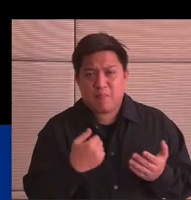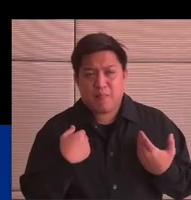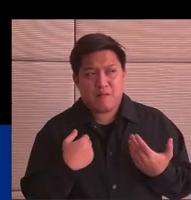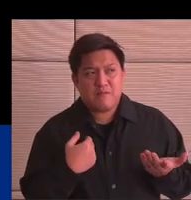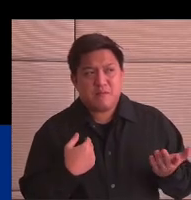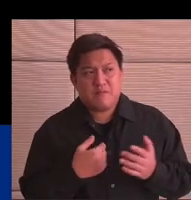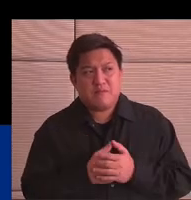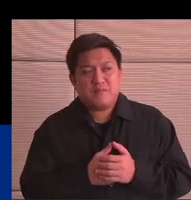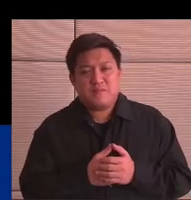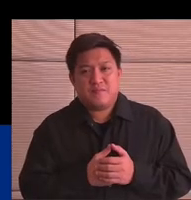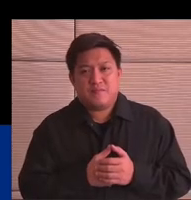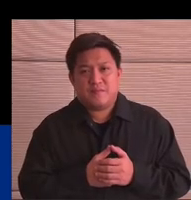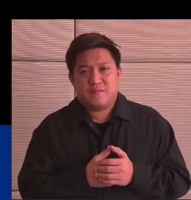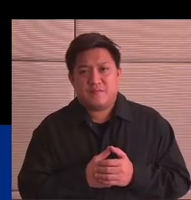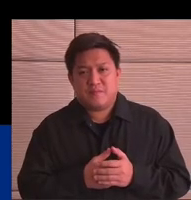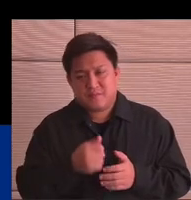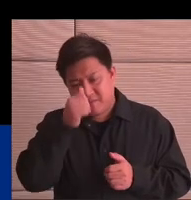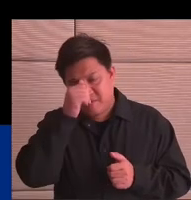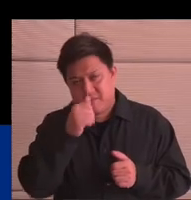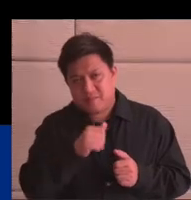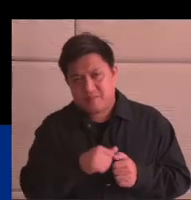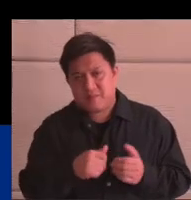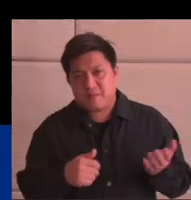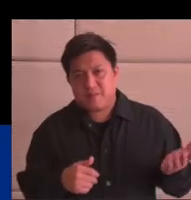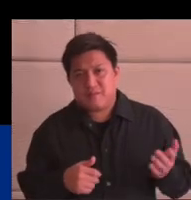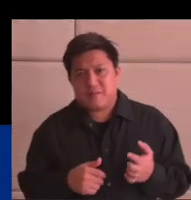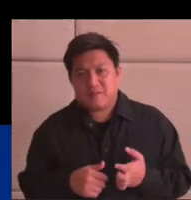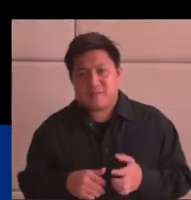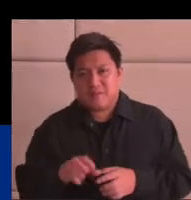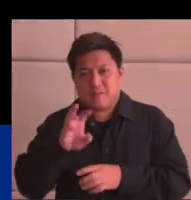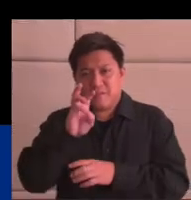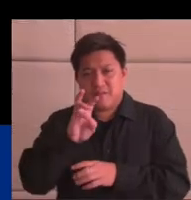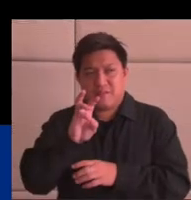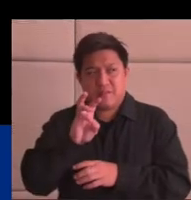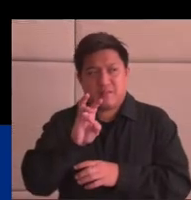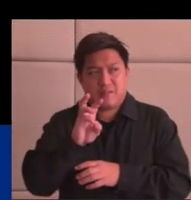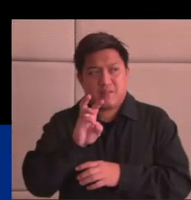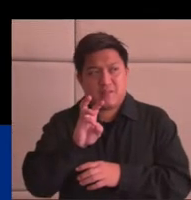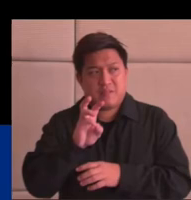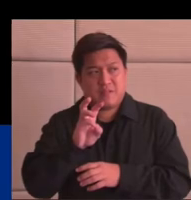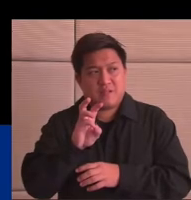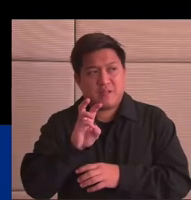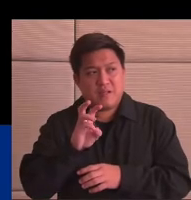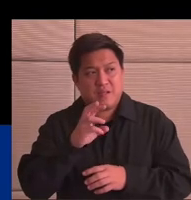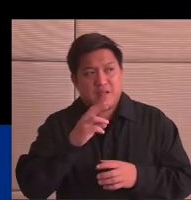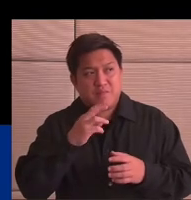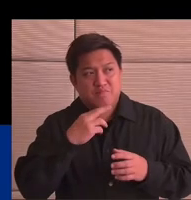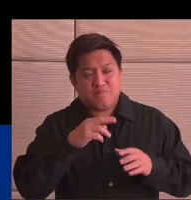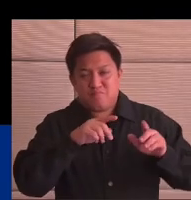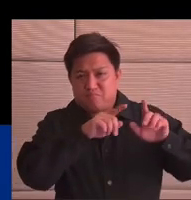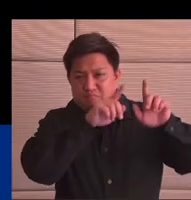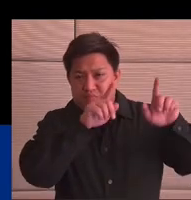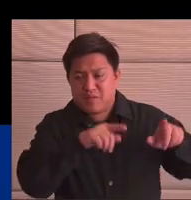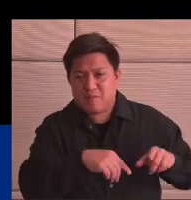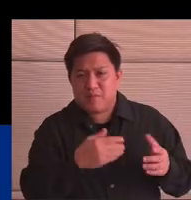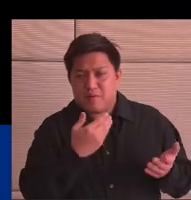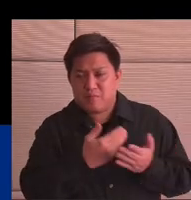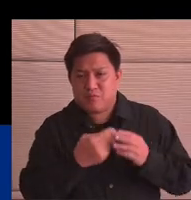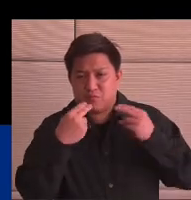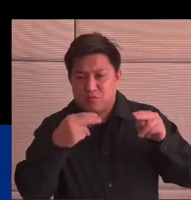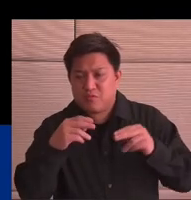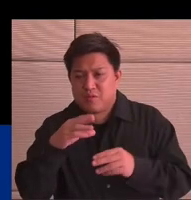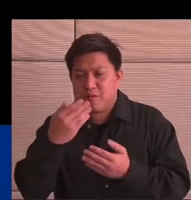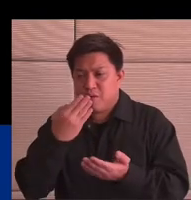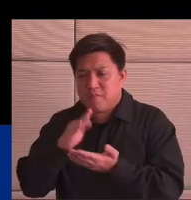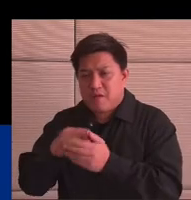that. I remember a slide with 6 red frames and 2 green frames, so more bad news than good news.